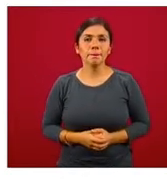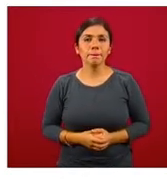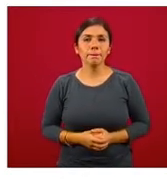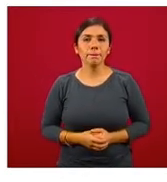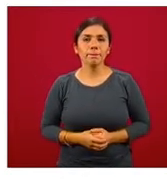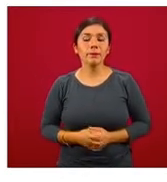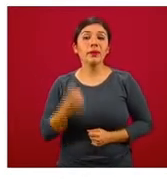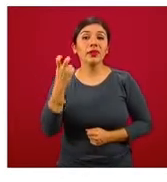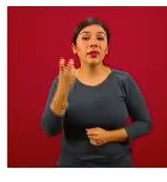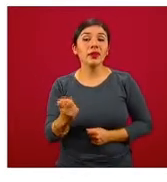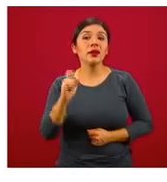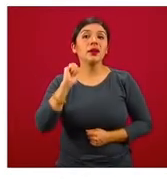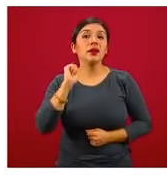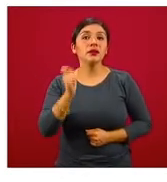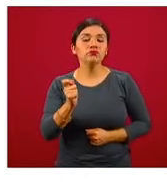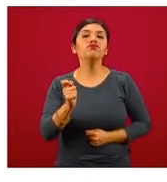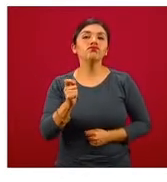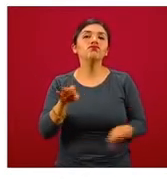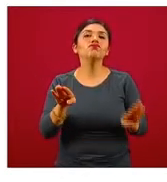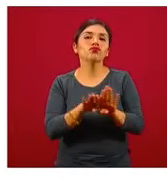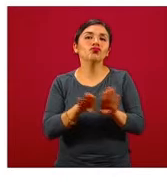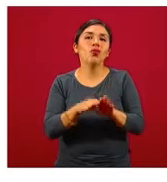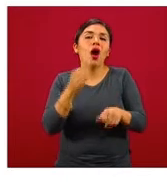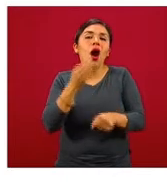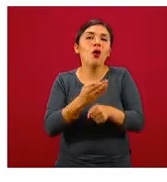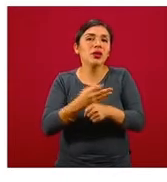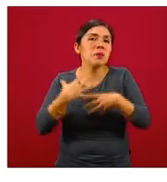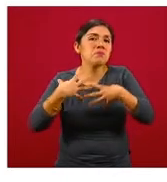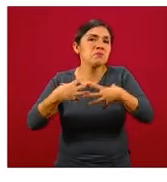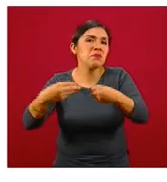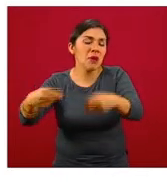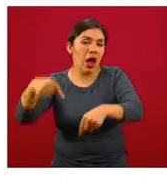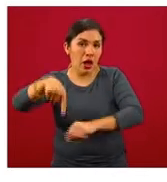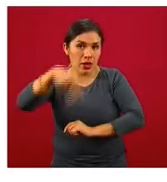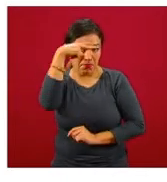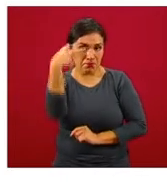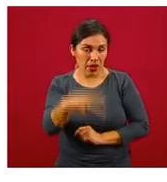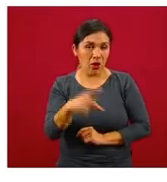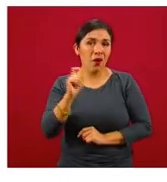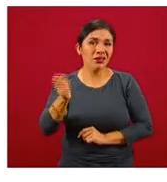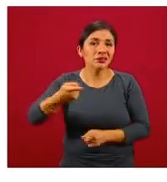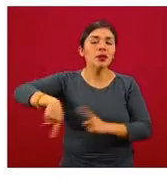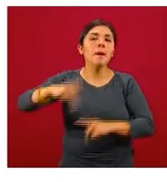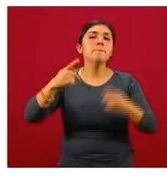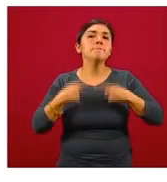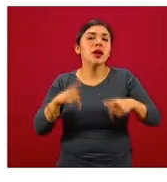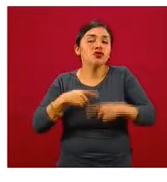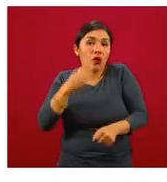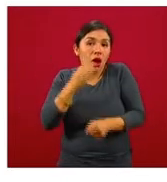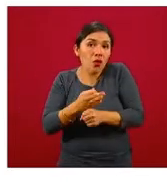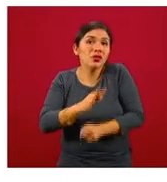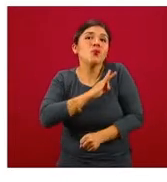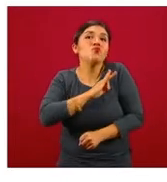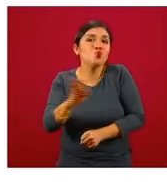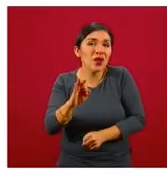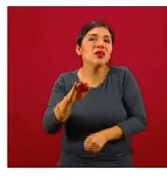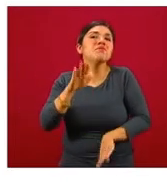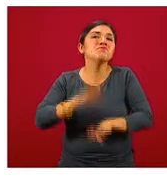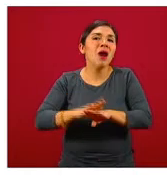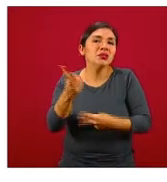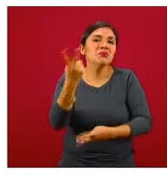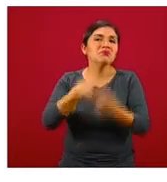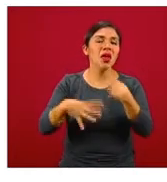the last 2 weeks. So this is what's driving the pandemic in Mexico. And these are people who can